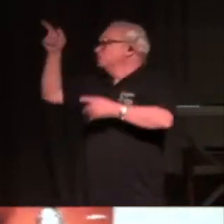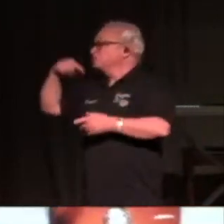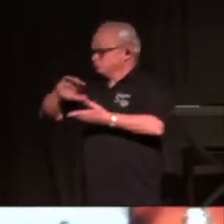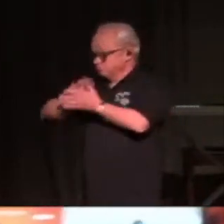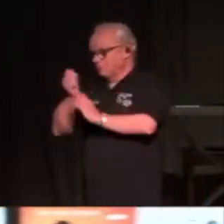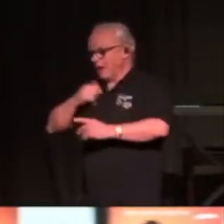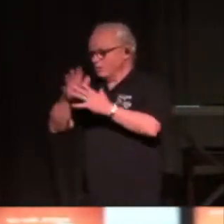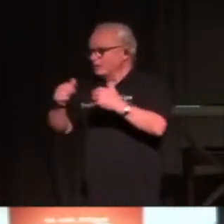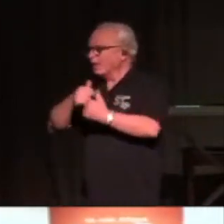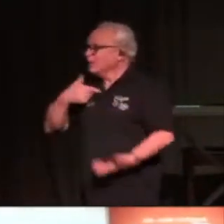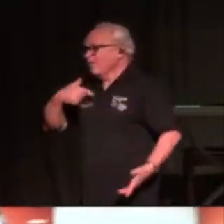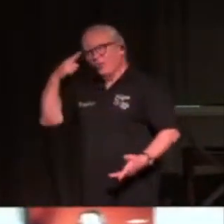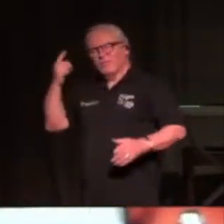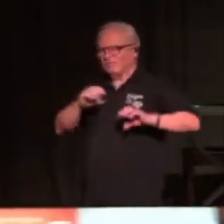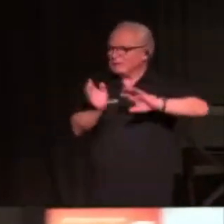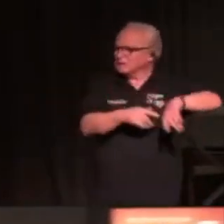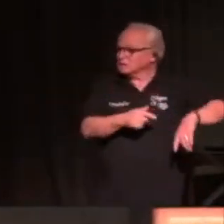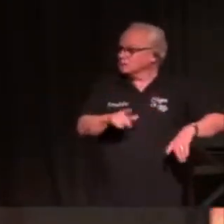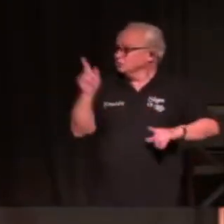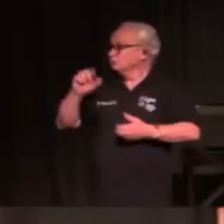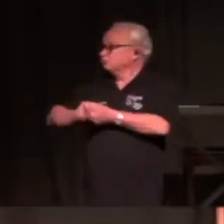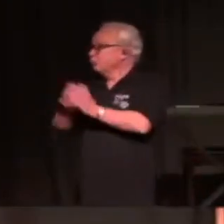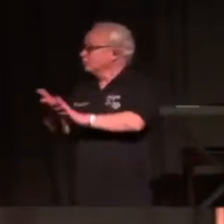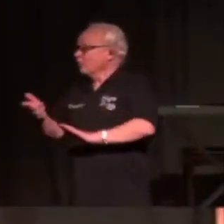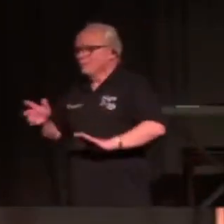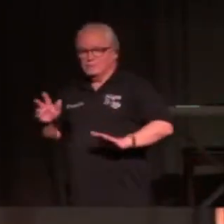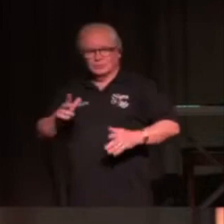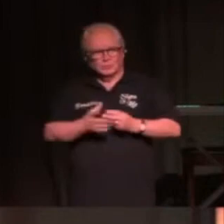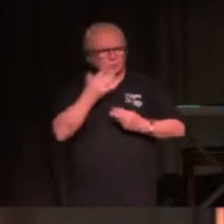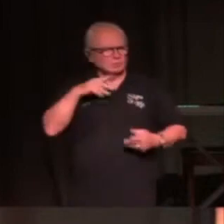Because God, somebody in here, God is looking to get their attention.